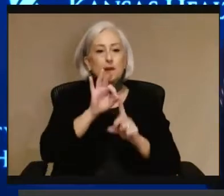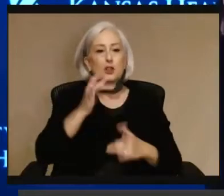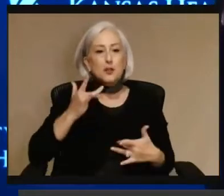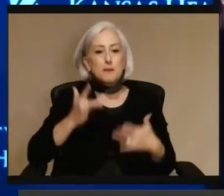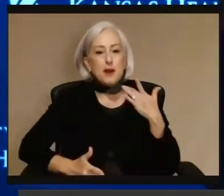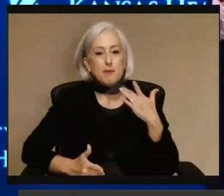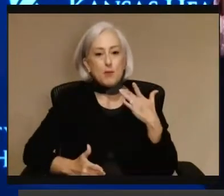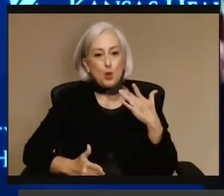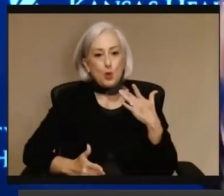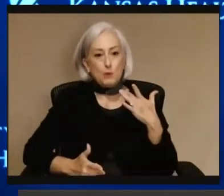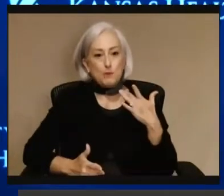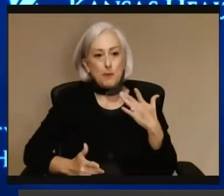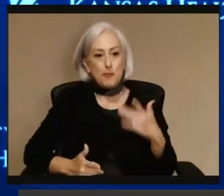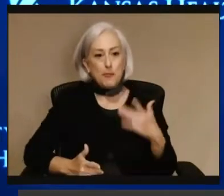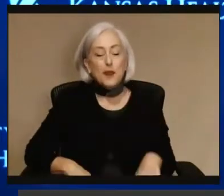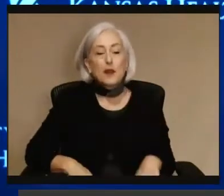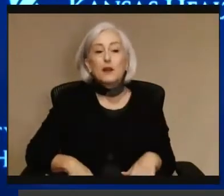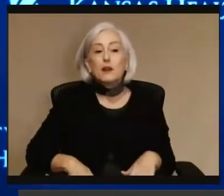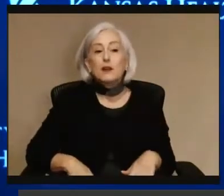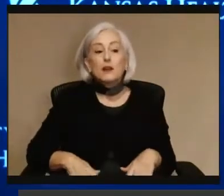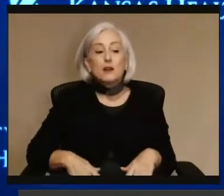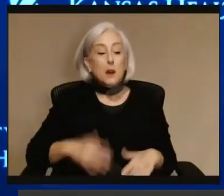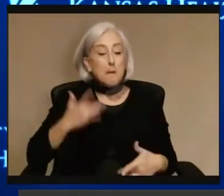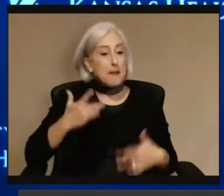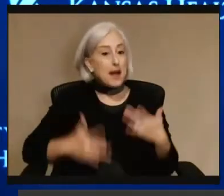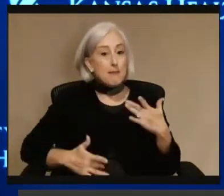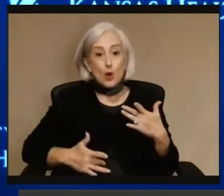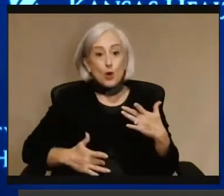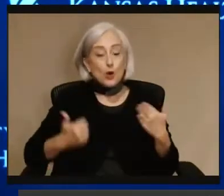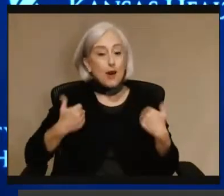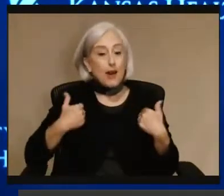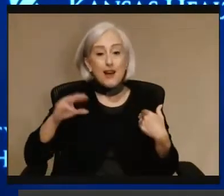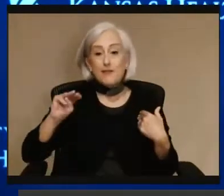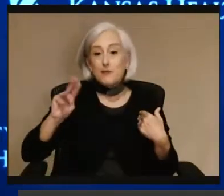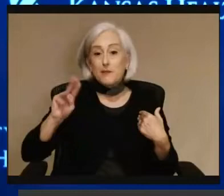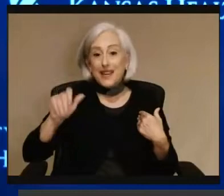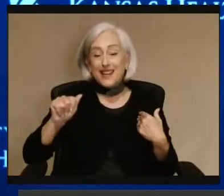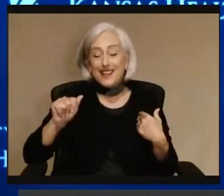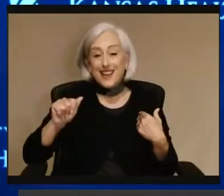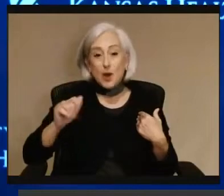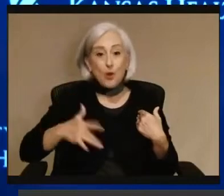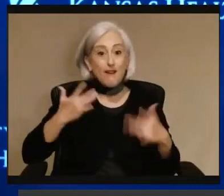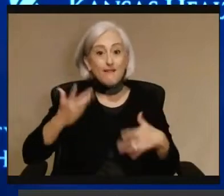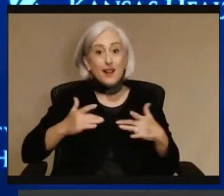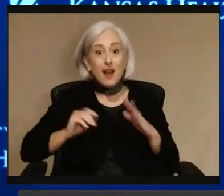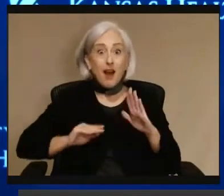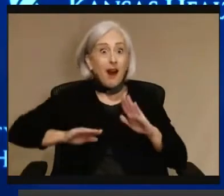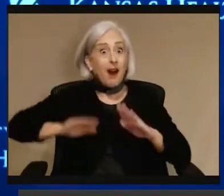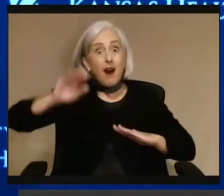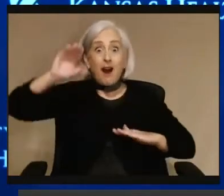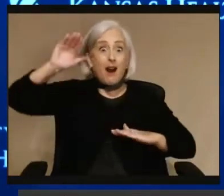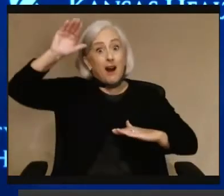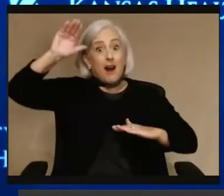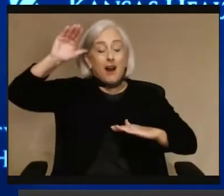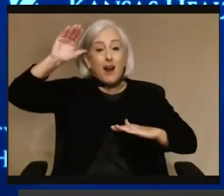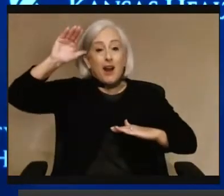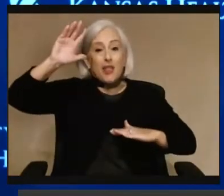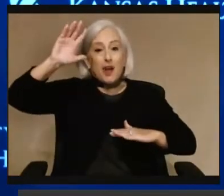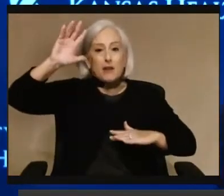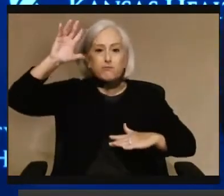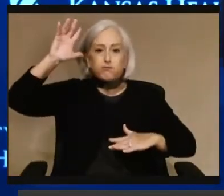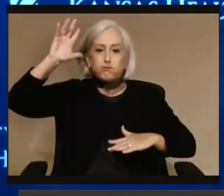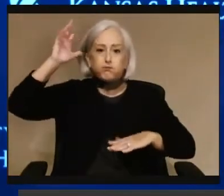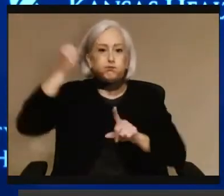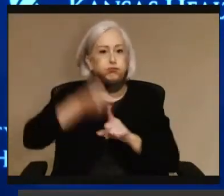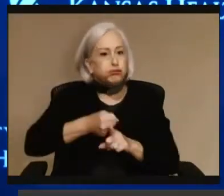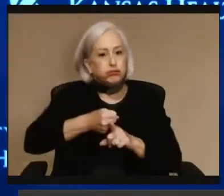as, there's extreme highs known as mania, and then there's extreme lows and crashes known as severe depression. And so the